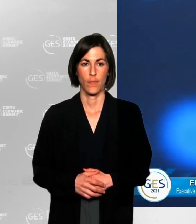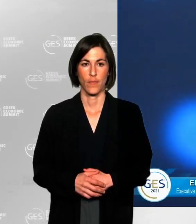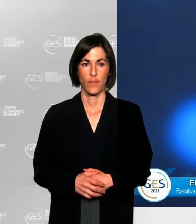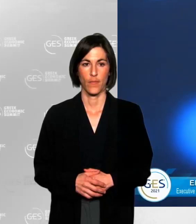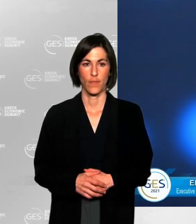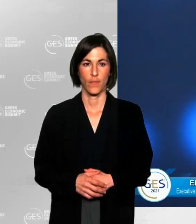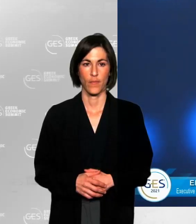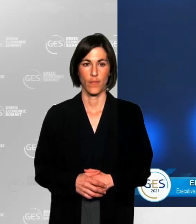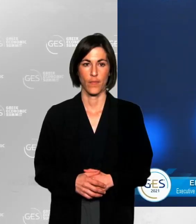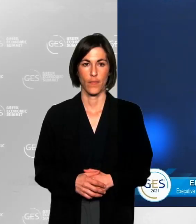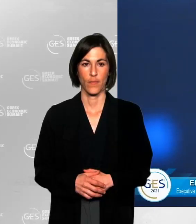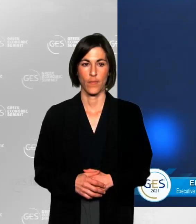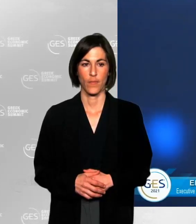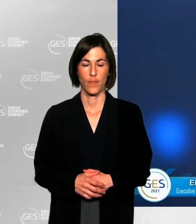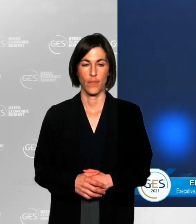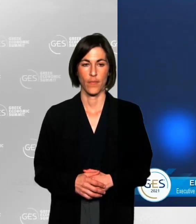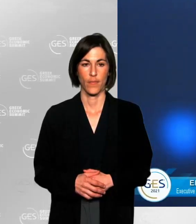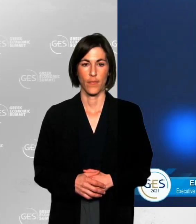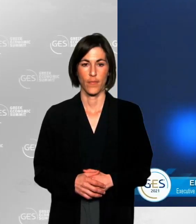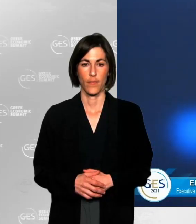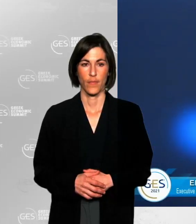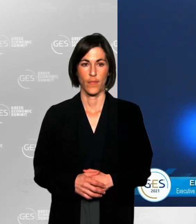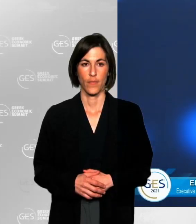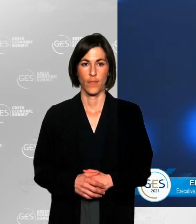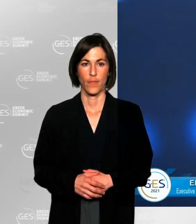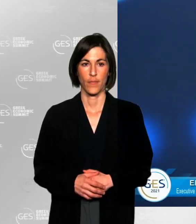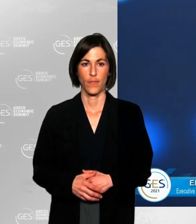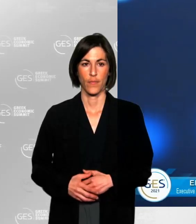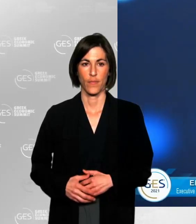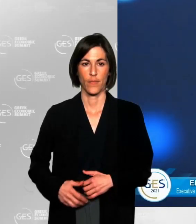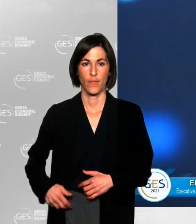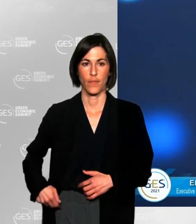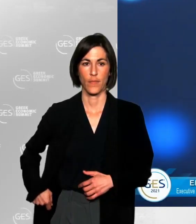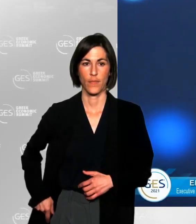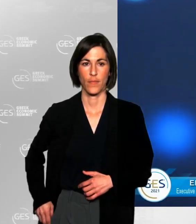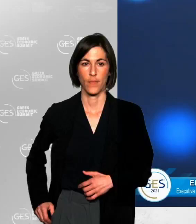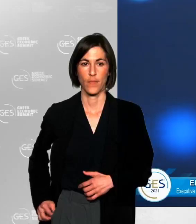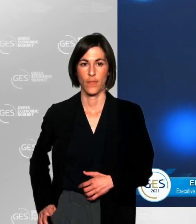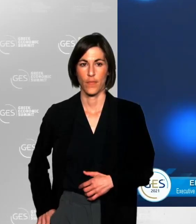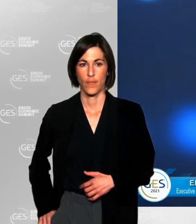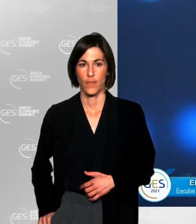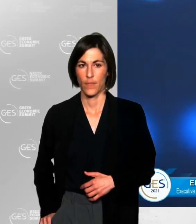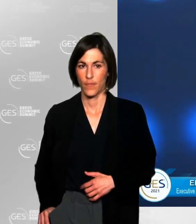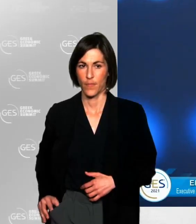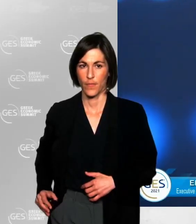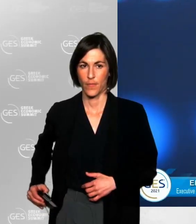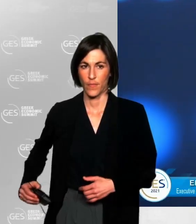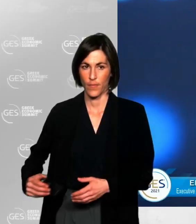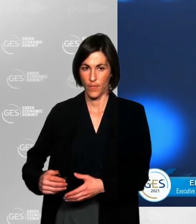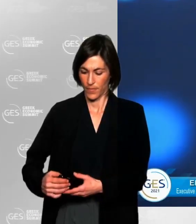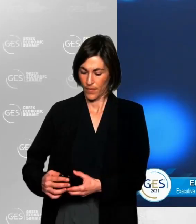It's my honor and honor of the Chamber to welcome now Sir Christopher Pissarides, Regius Professor